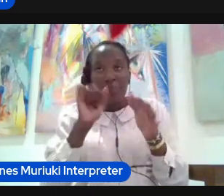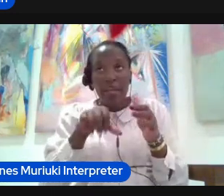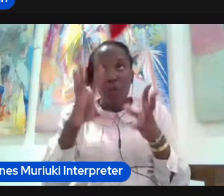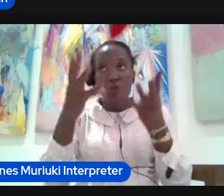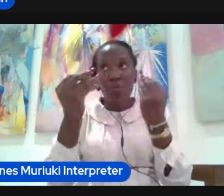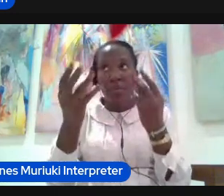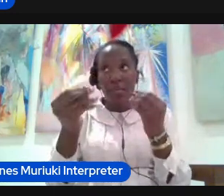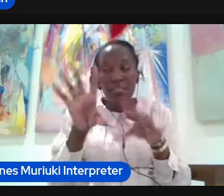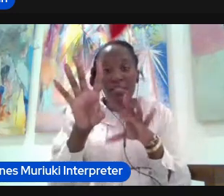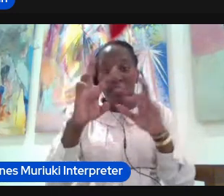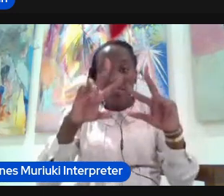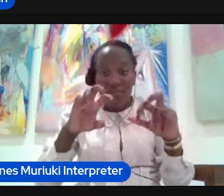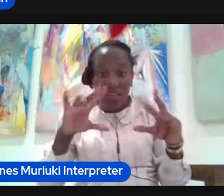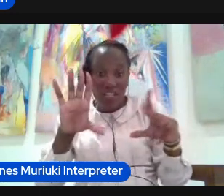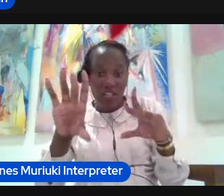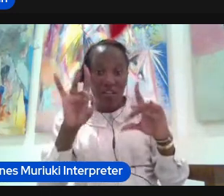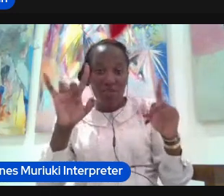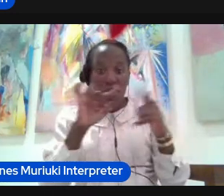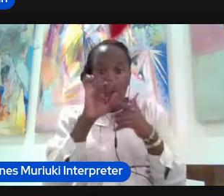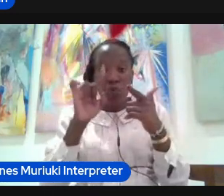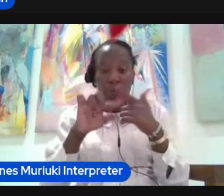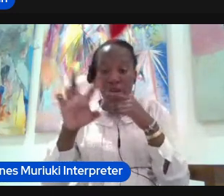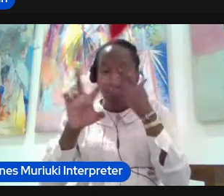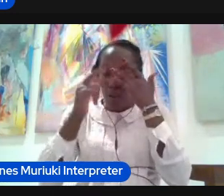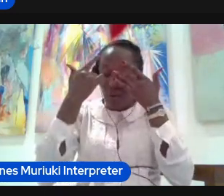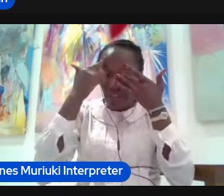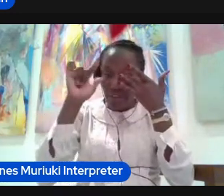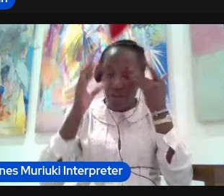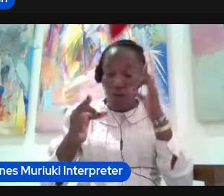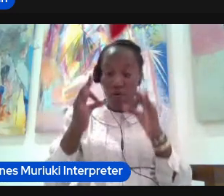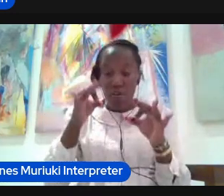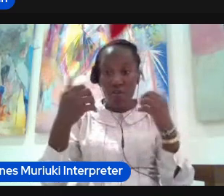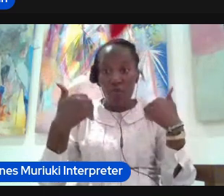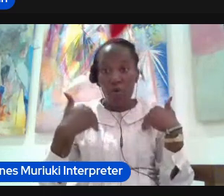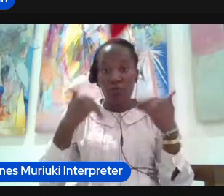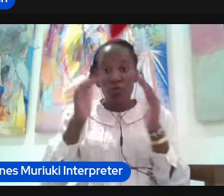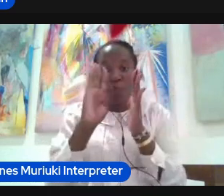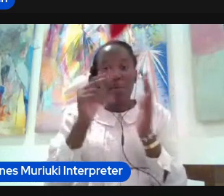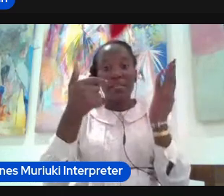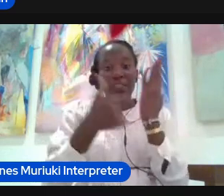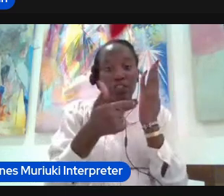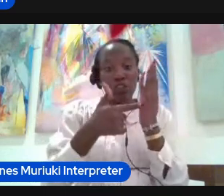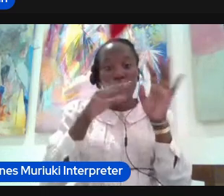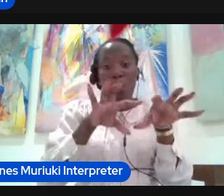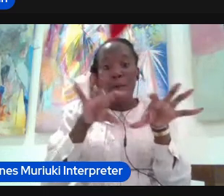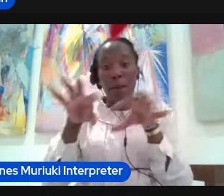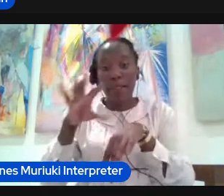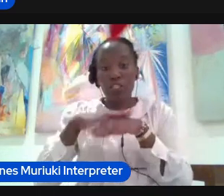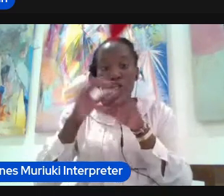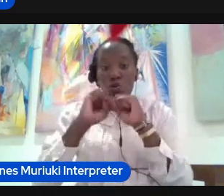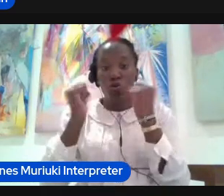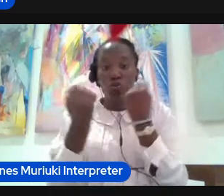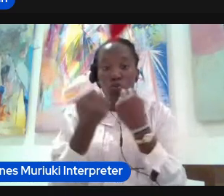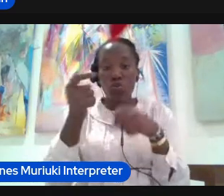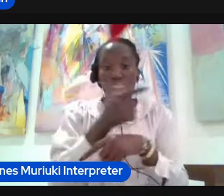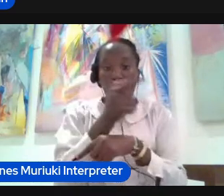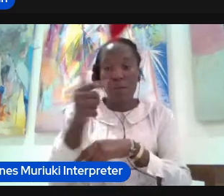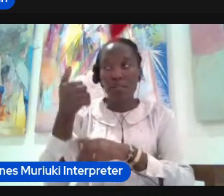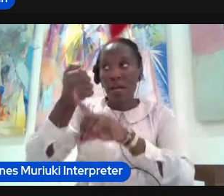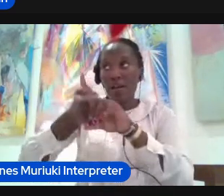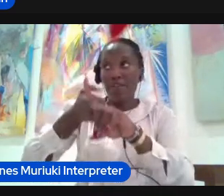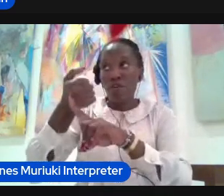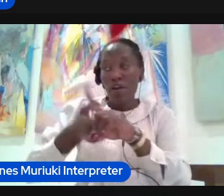searched and found, especially when you look for if it has to be digital marketing or social media advocacy, individuals